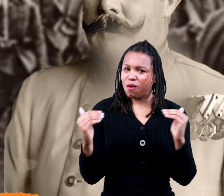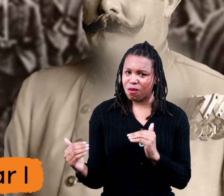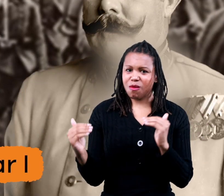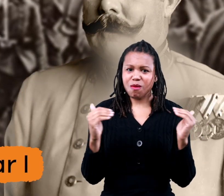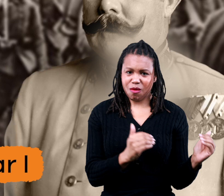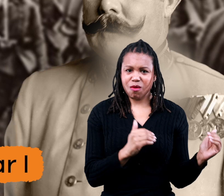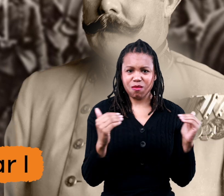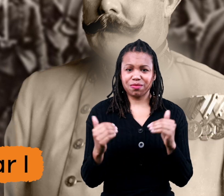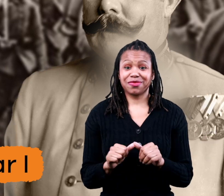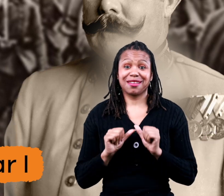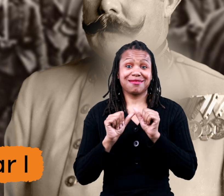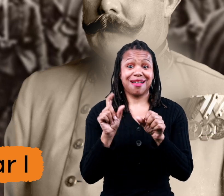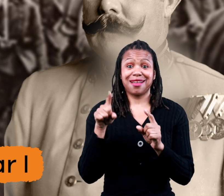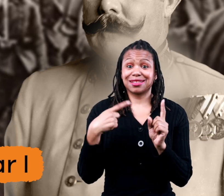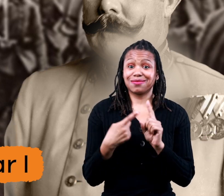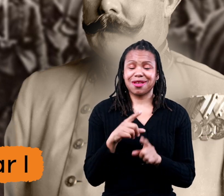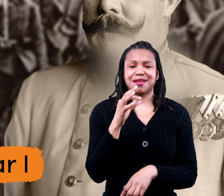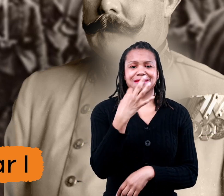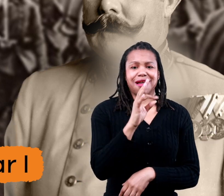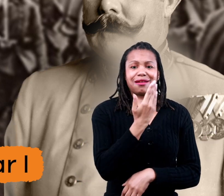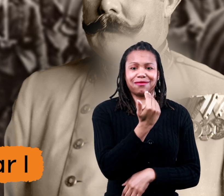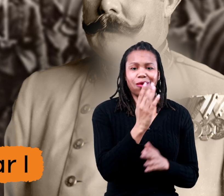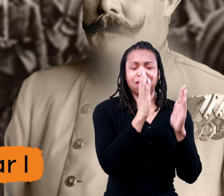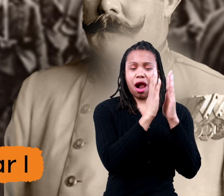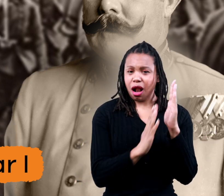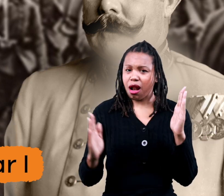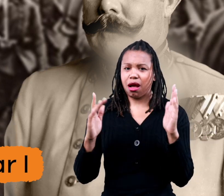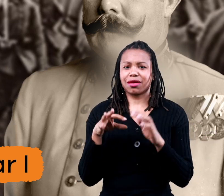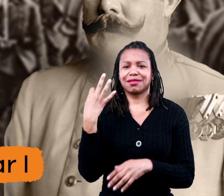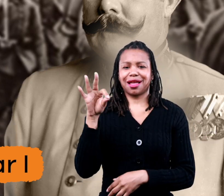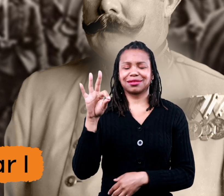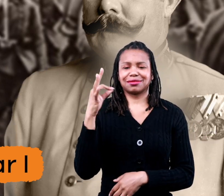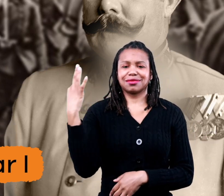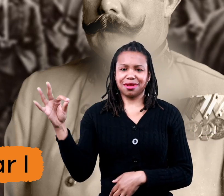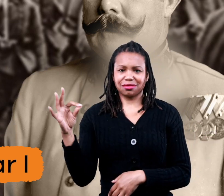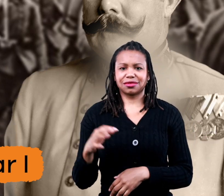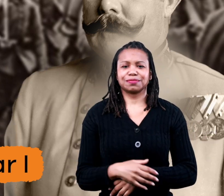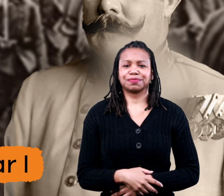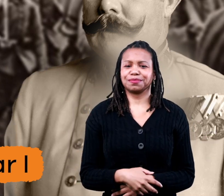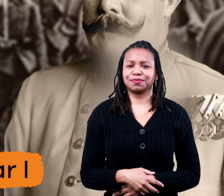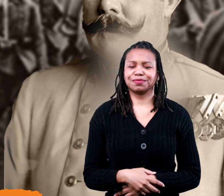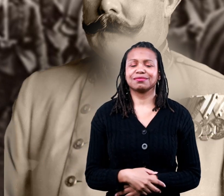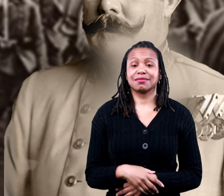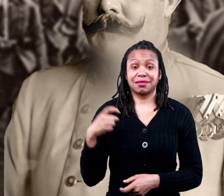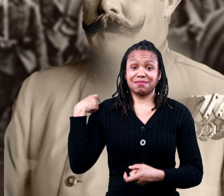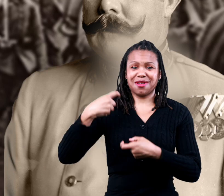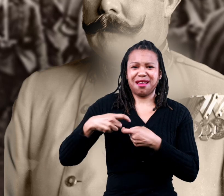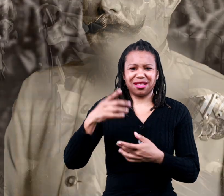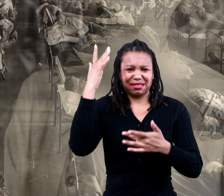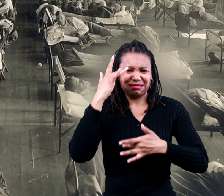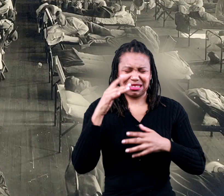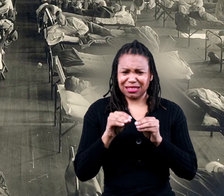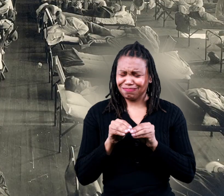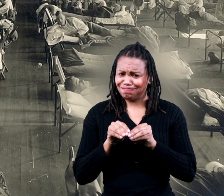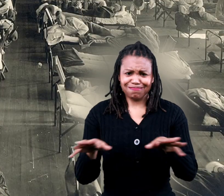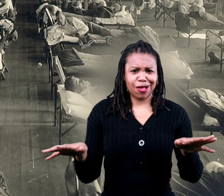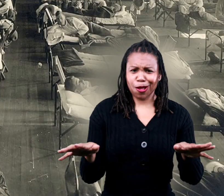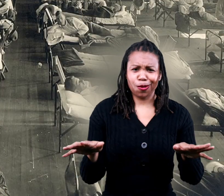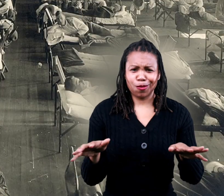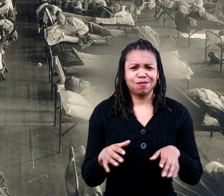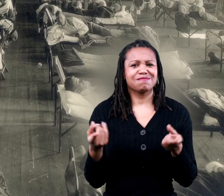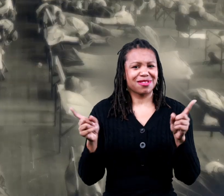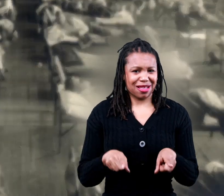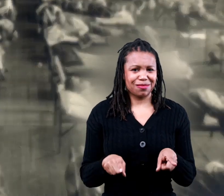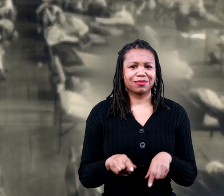the First World War, which lasted from 1914 to 1919. The Spanish